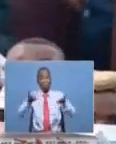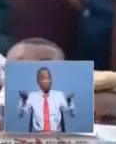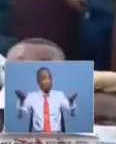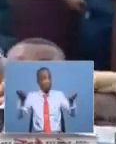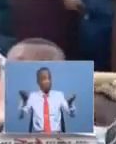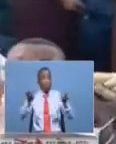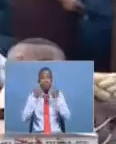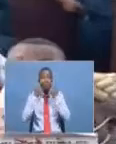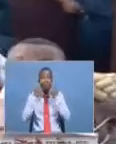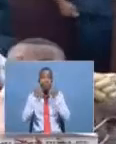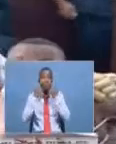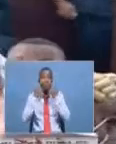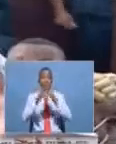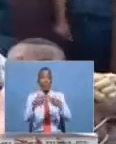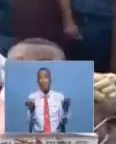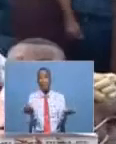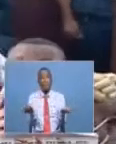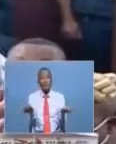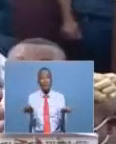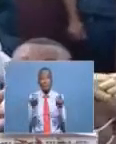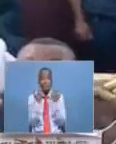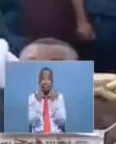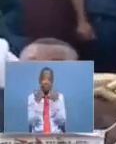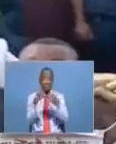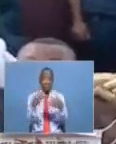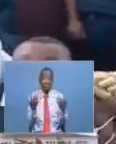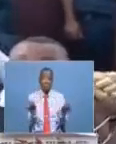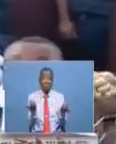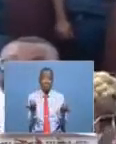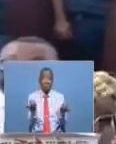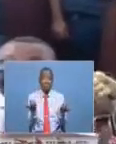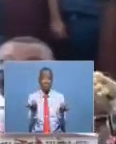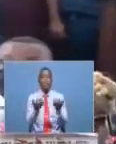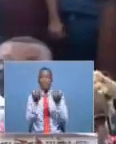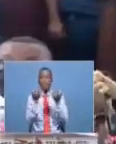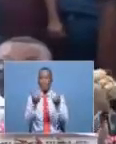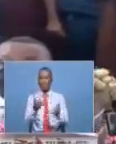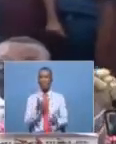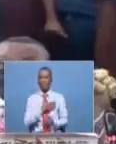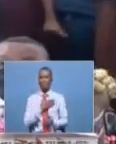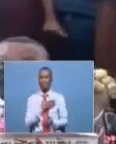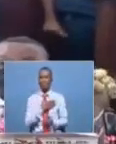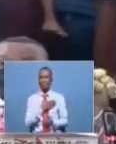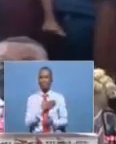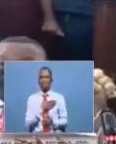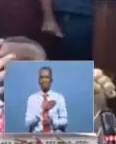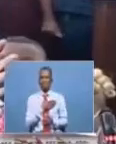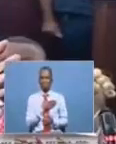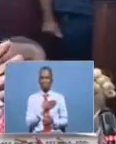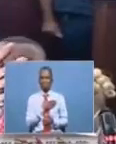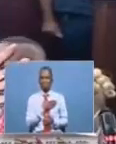in some fashion. And it is our respectful submission that